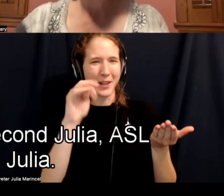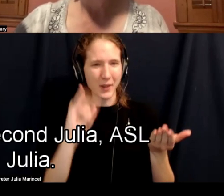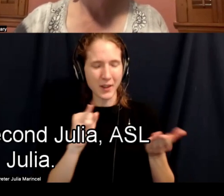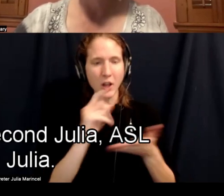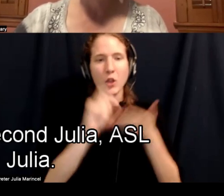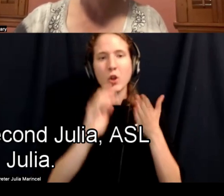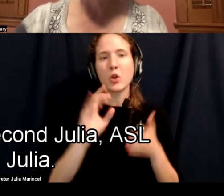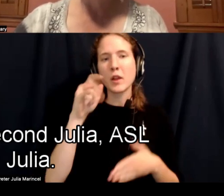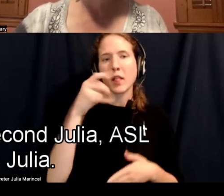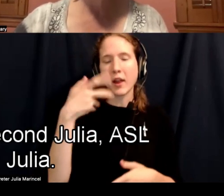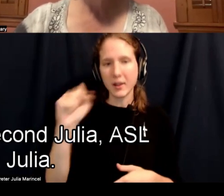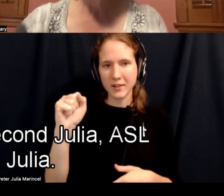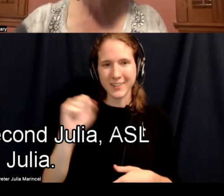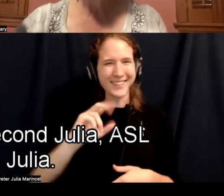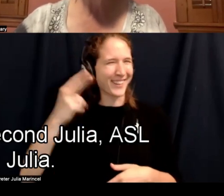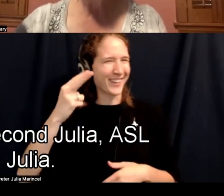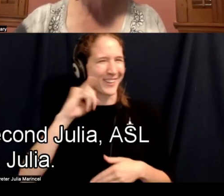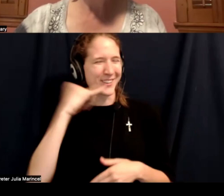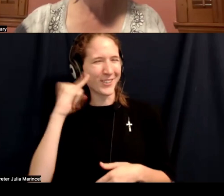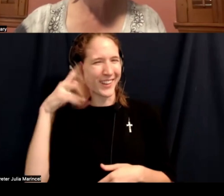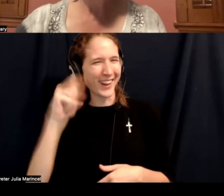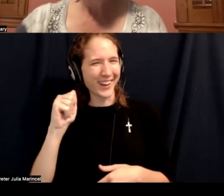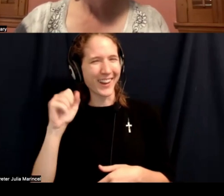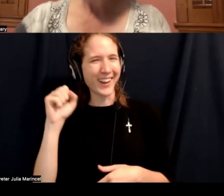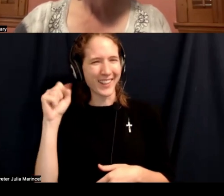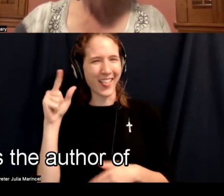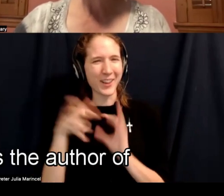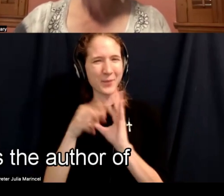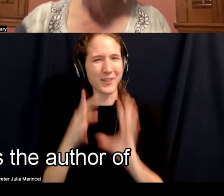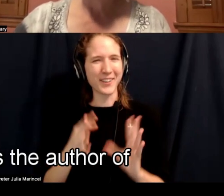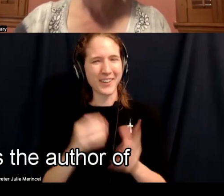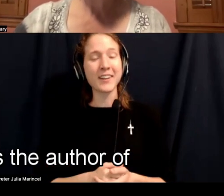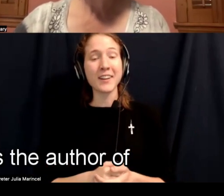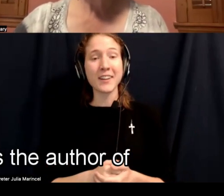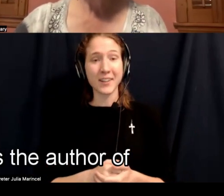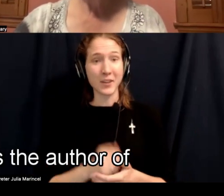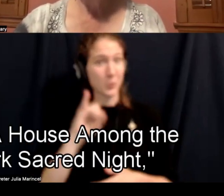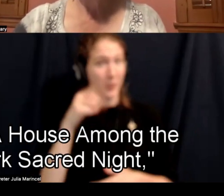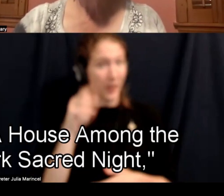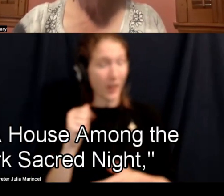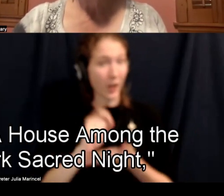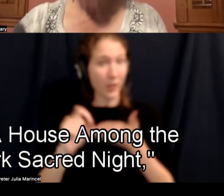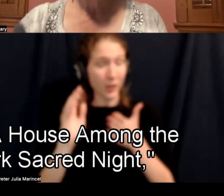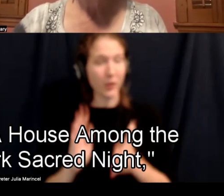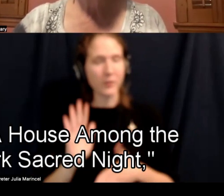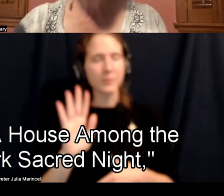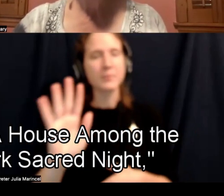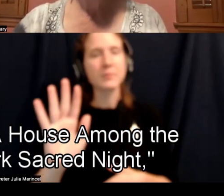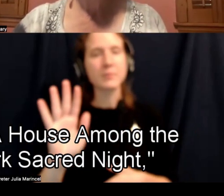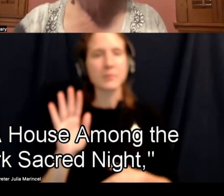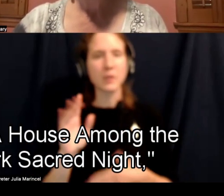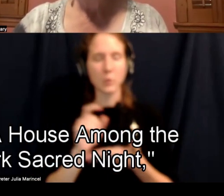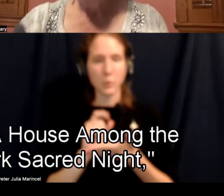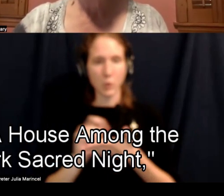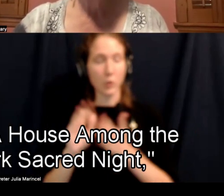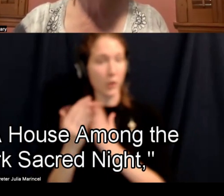Glass, and a second Julia, ASL interpreter Julia. Julia, our author, is the author of novels Vigil